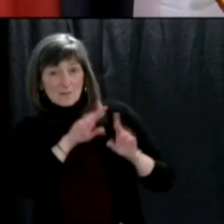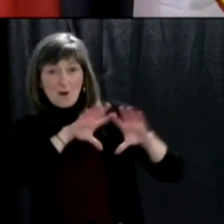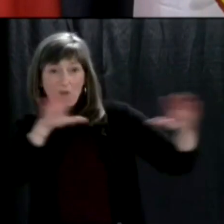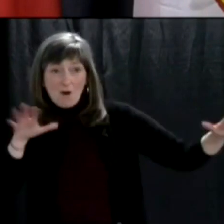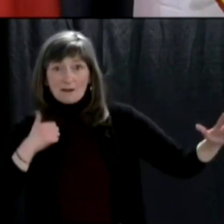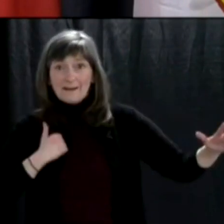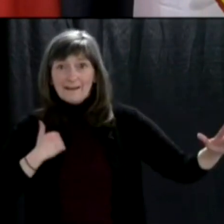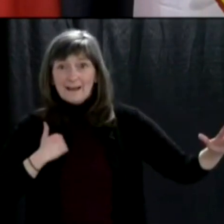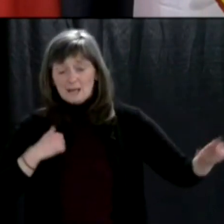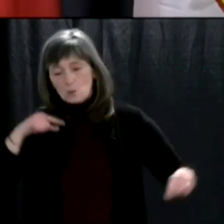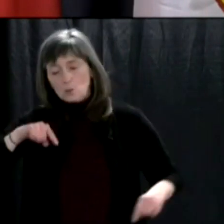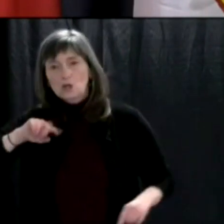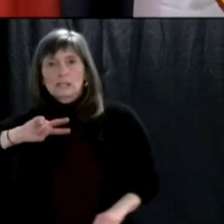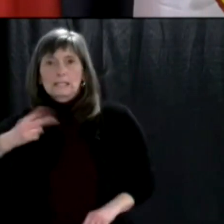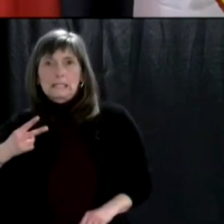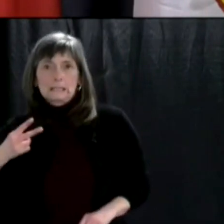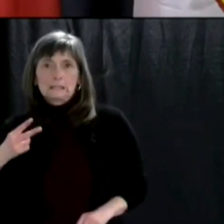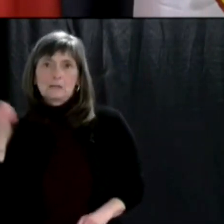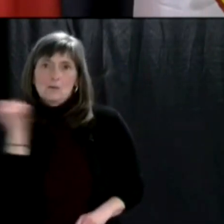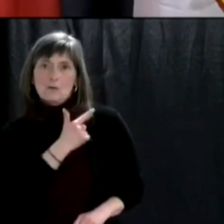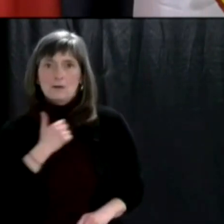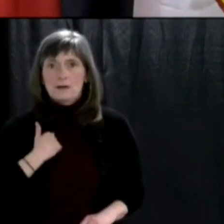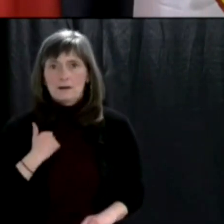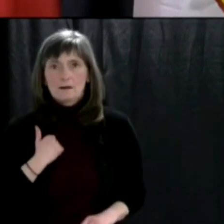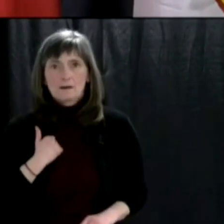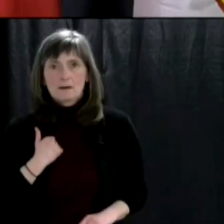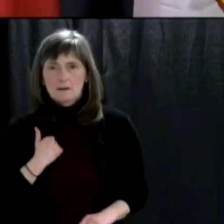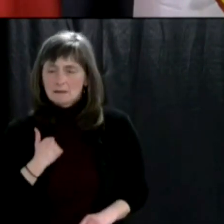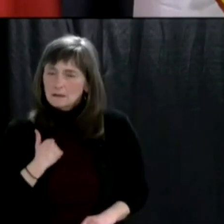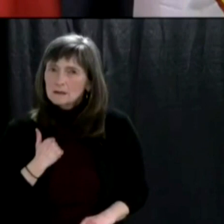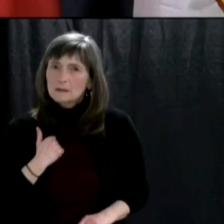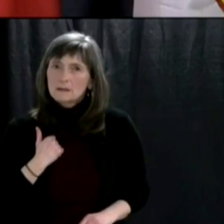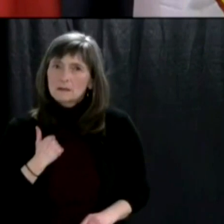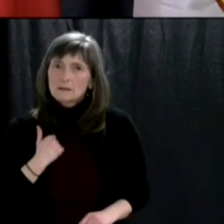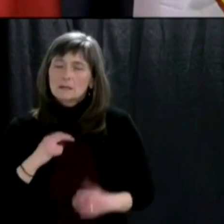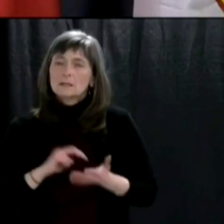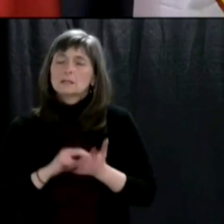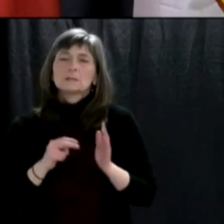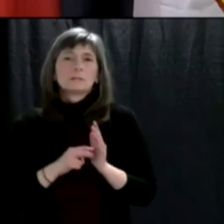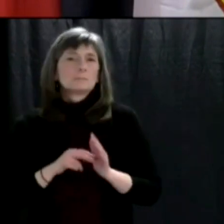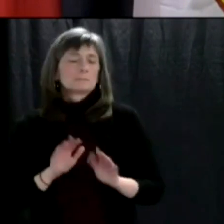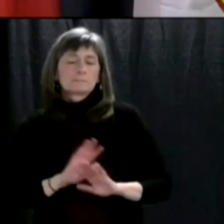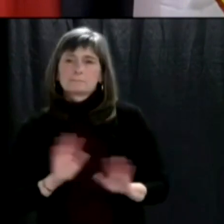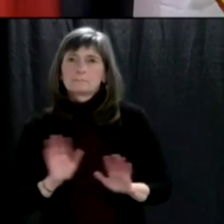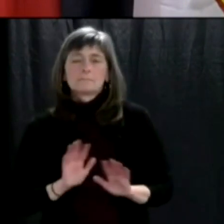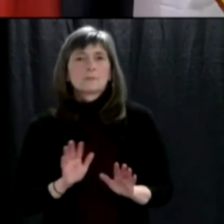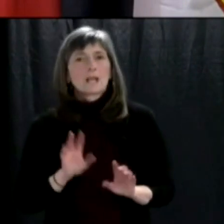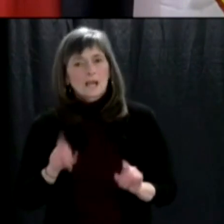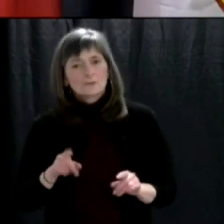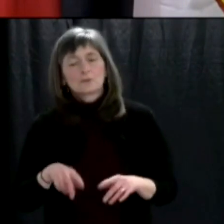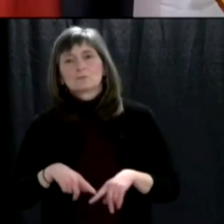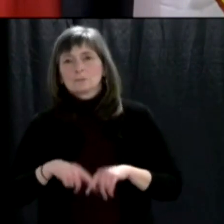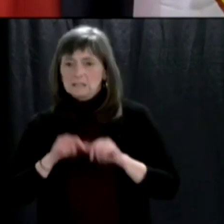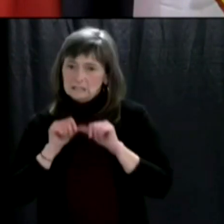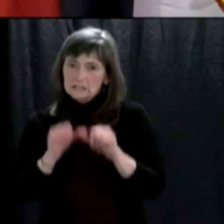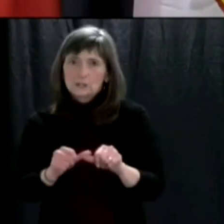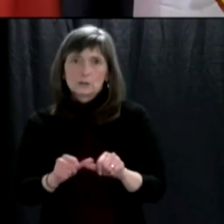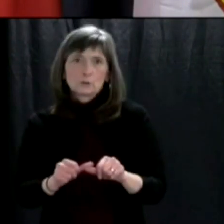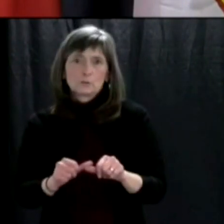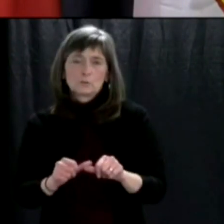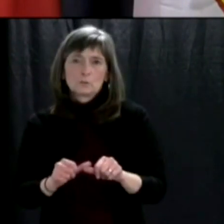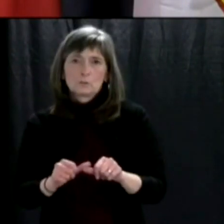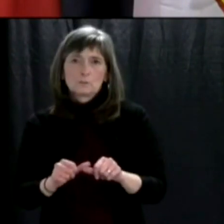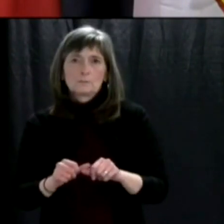country. So we cannot let up. Today, there will be a stark reminder going out to